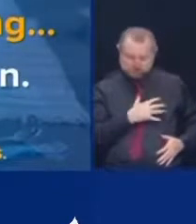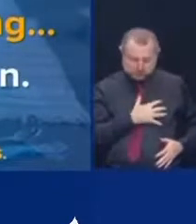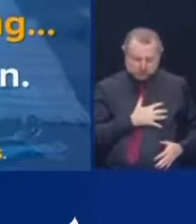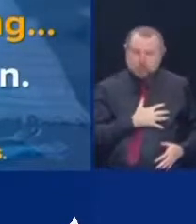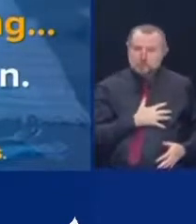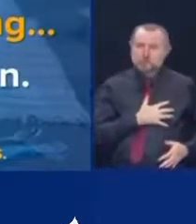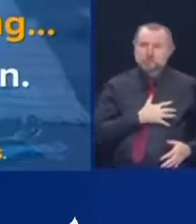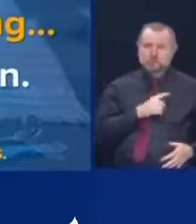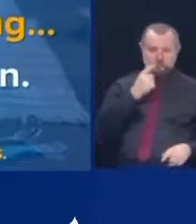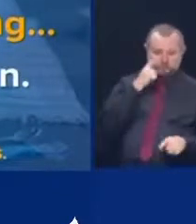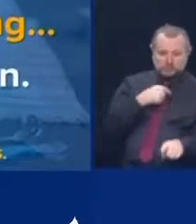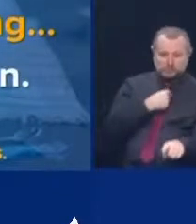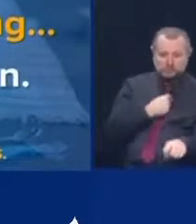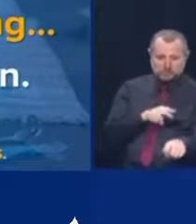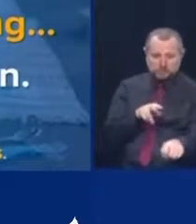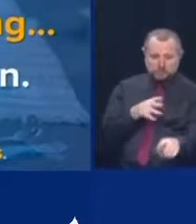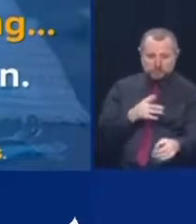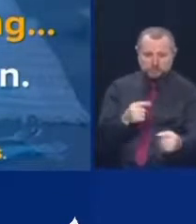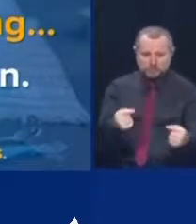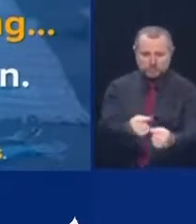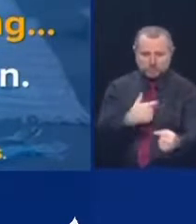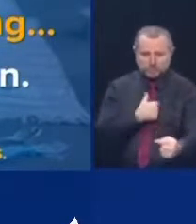pain worse than they feel pain.